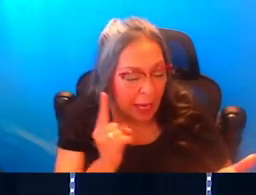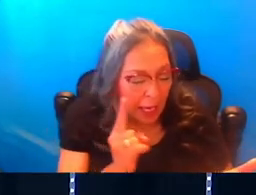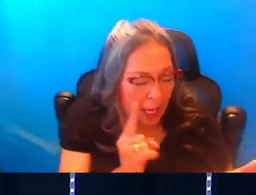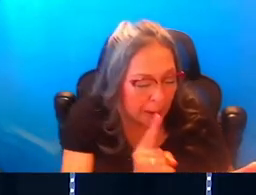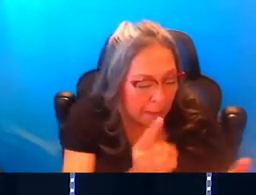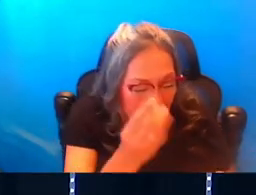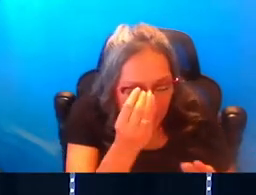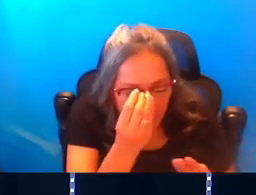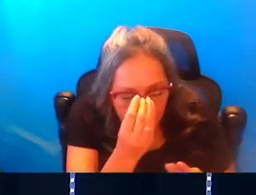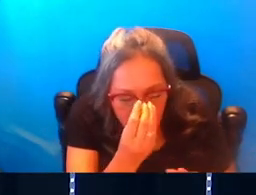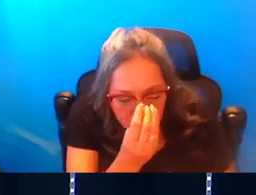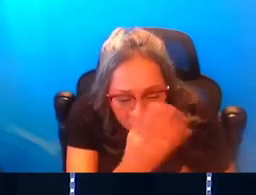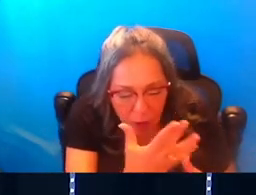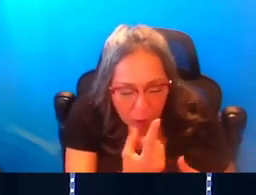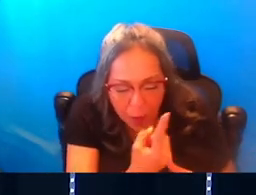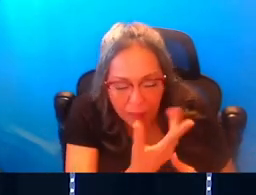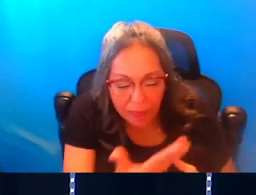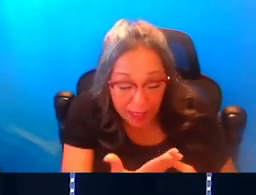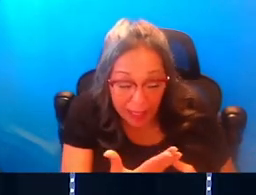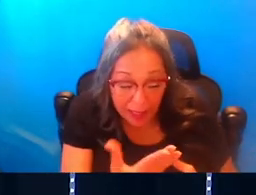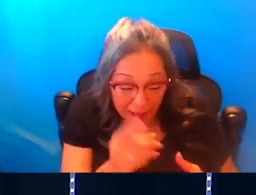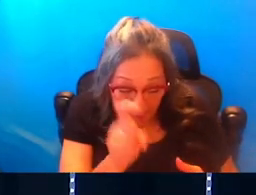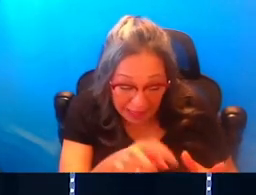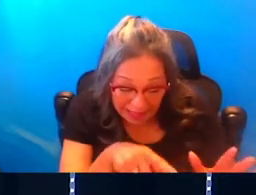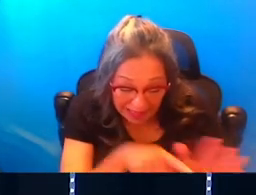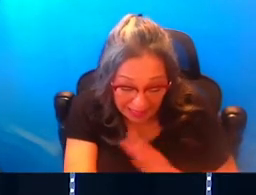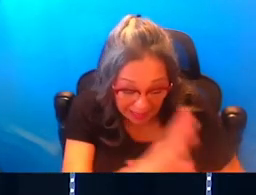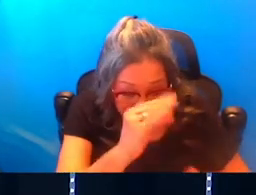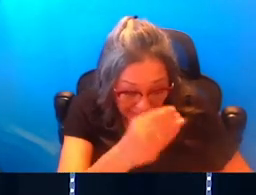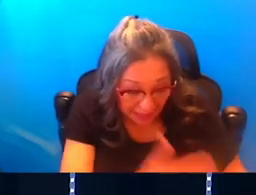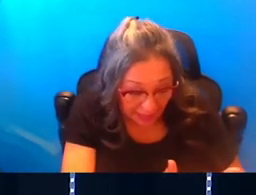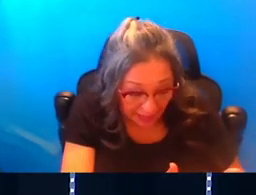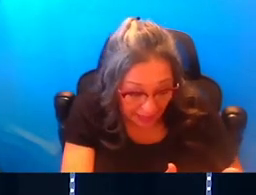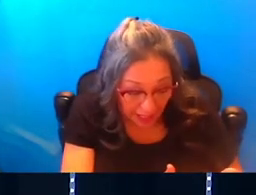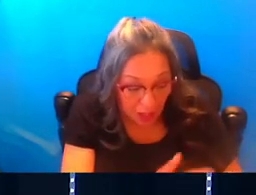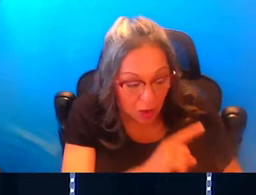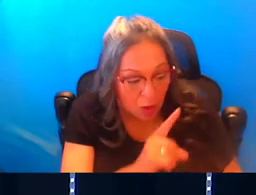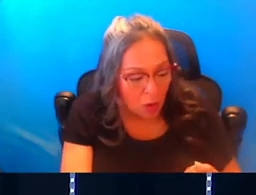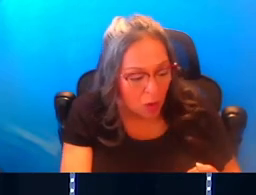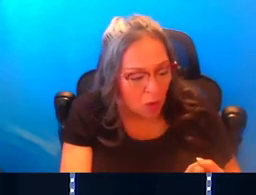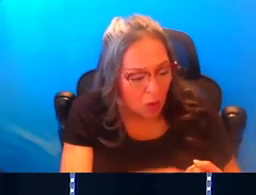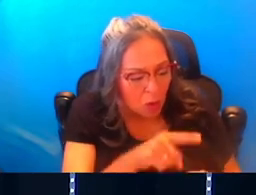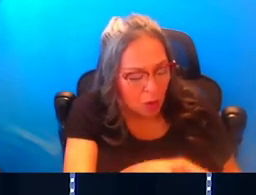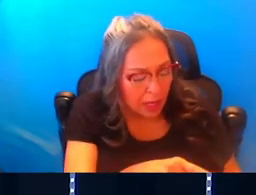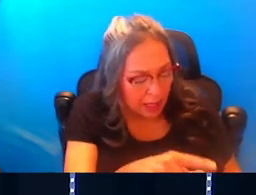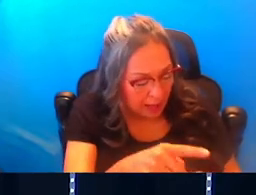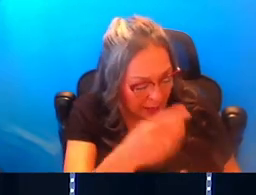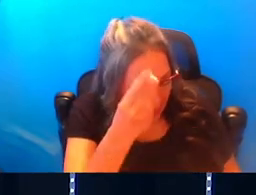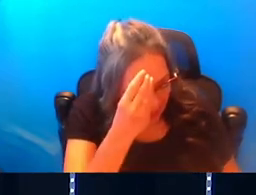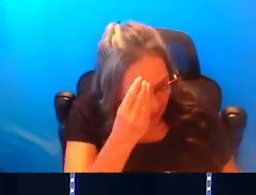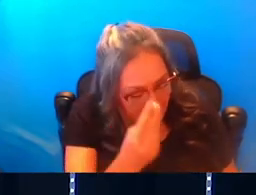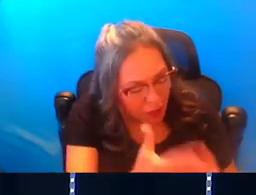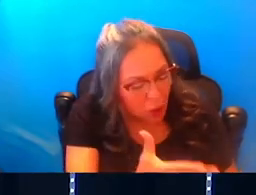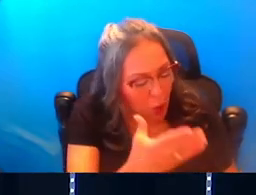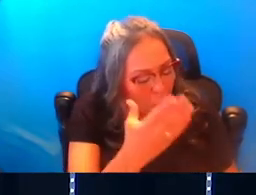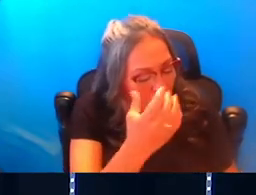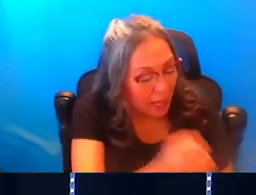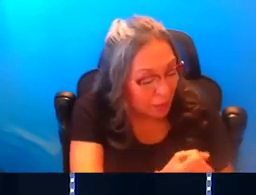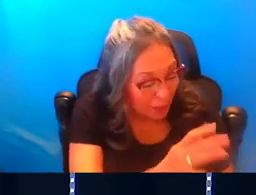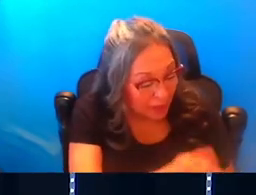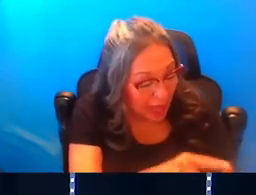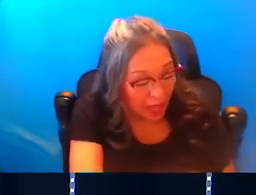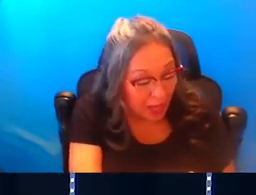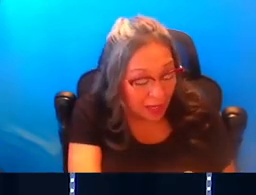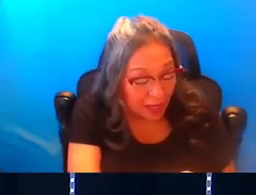this one thing. And as soon as the knife went up, it was done. The purpose wasn't for Isaac to die. The purpose